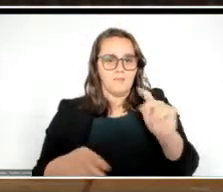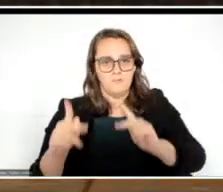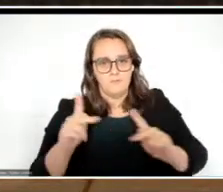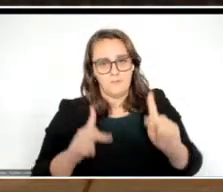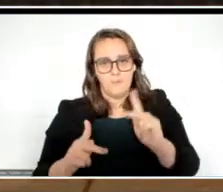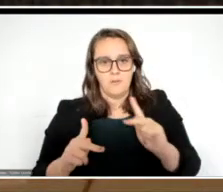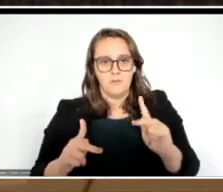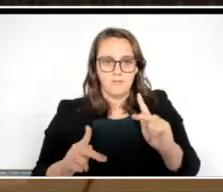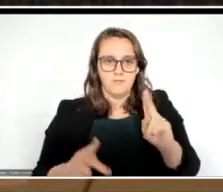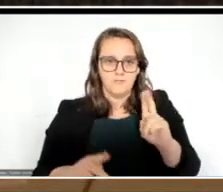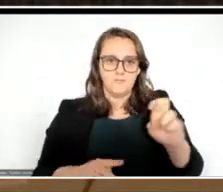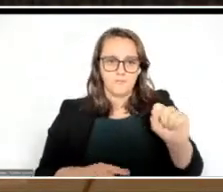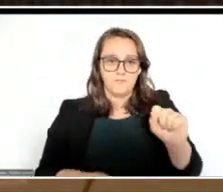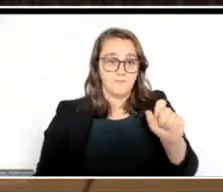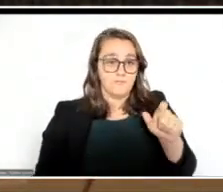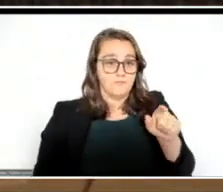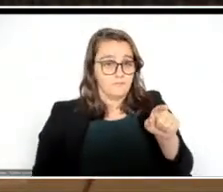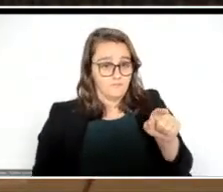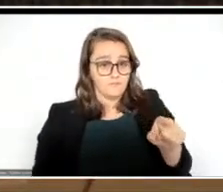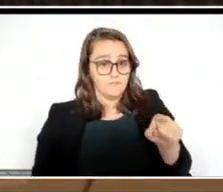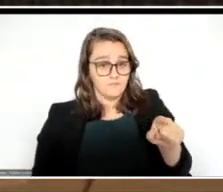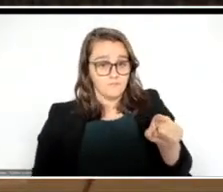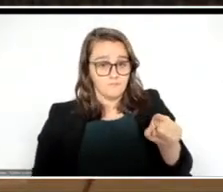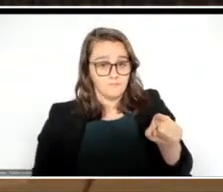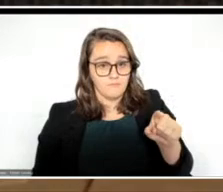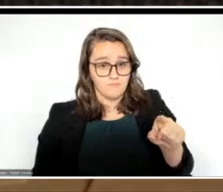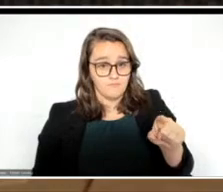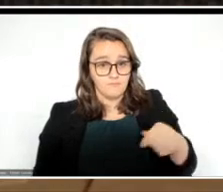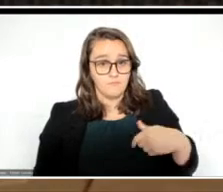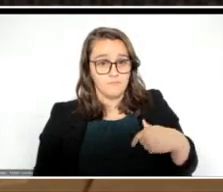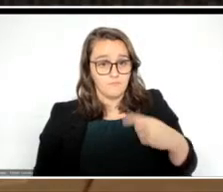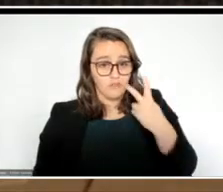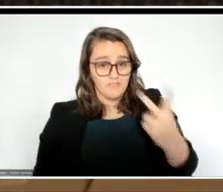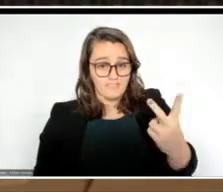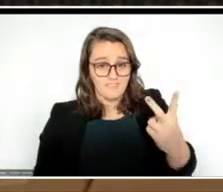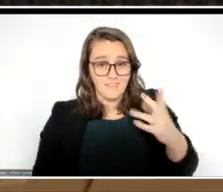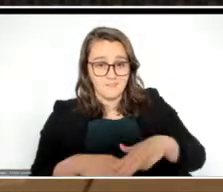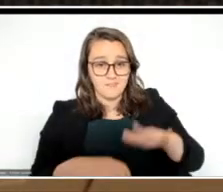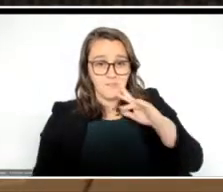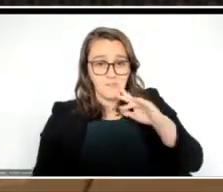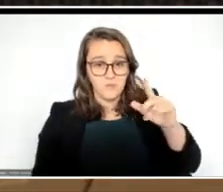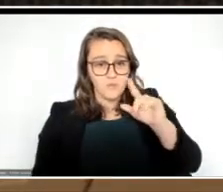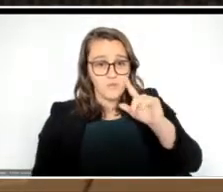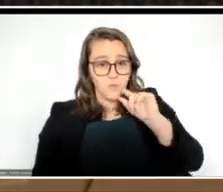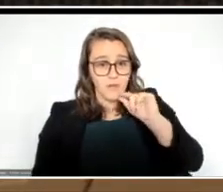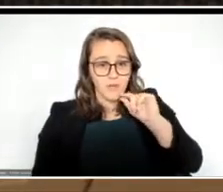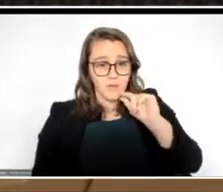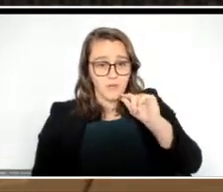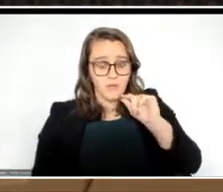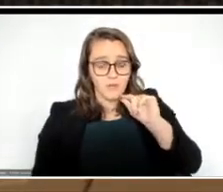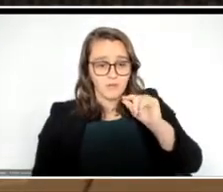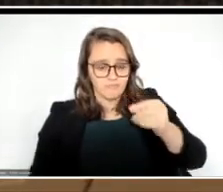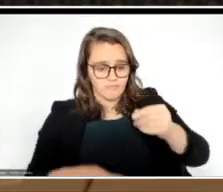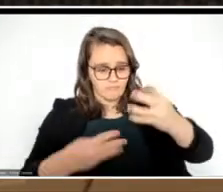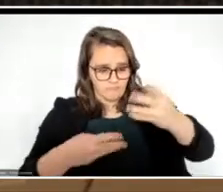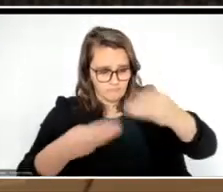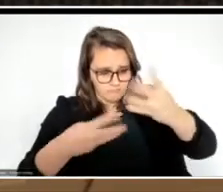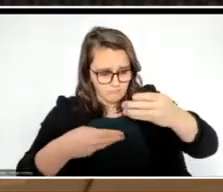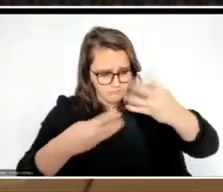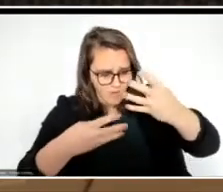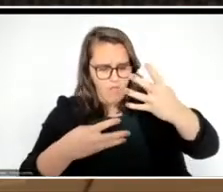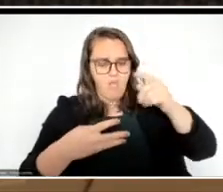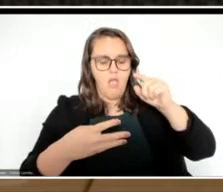And you were also seeing content on the platform at that time that was threatening towards the vice